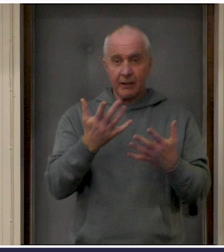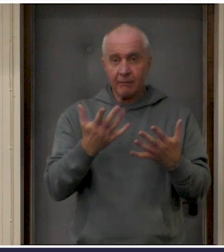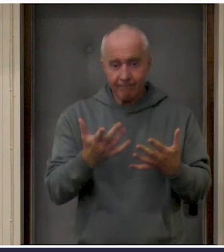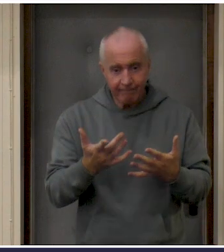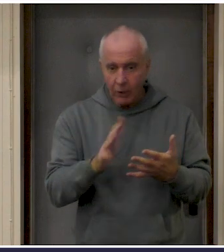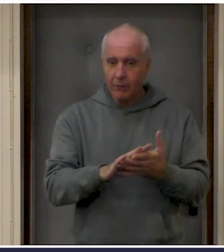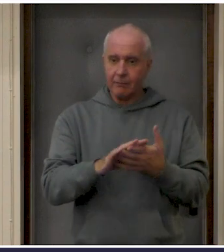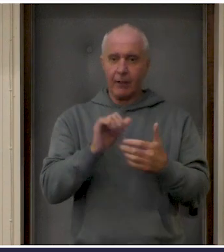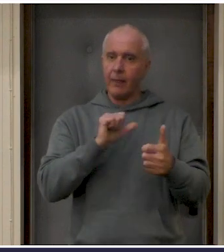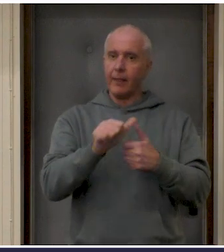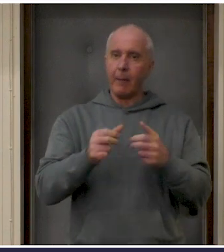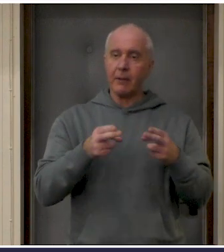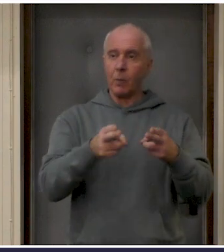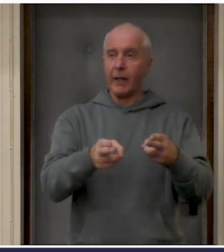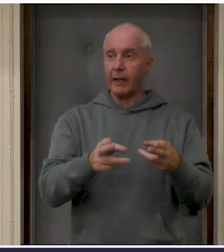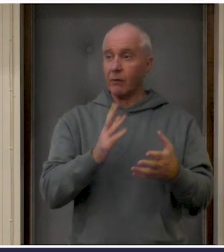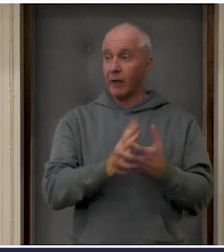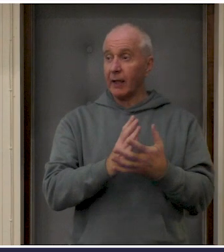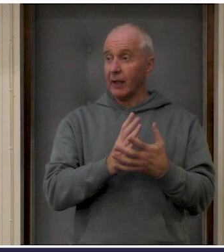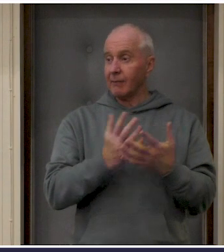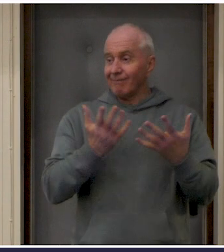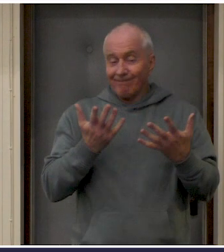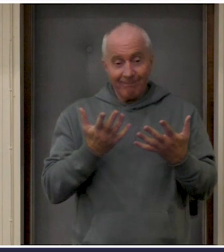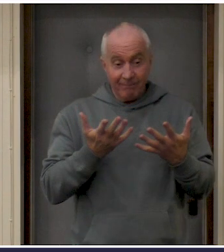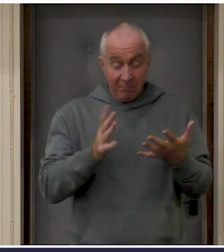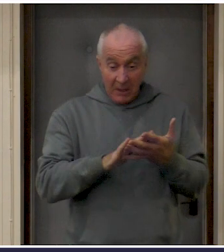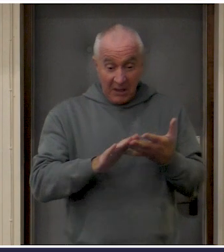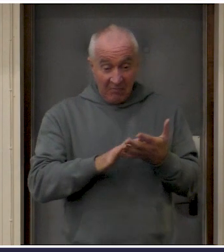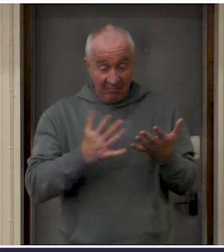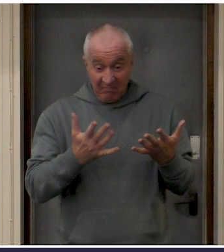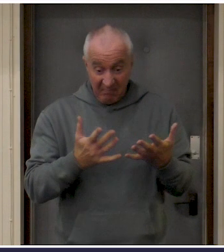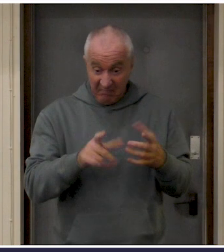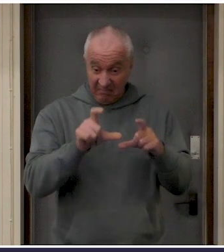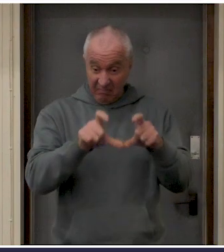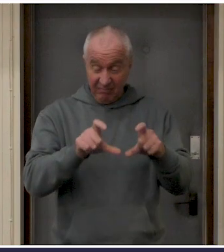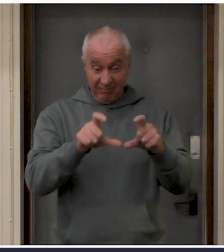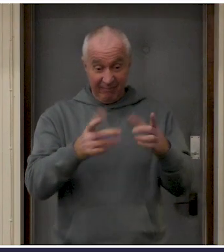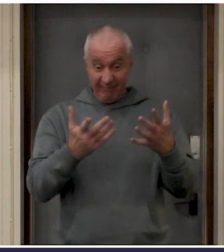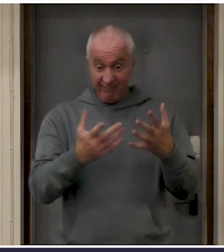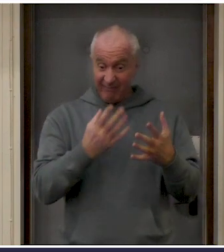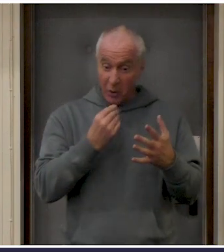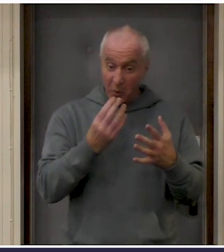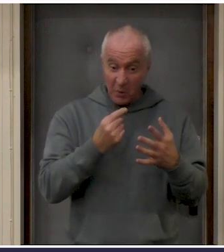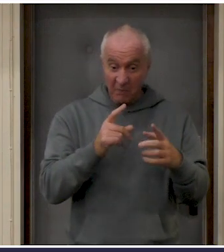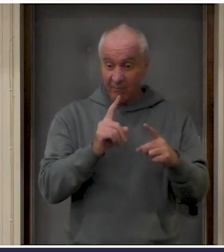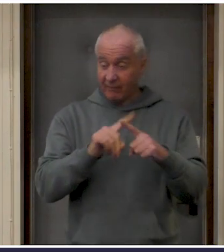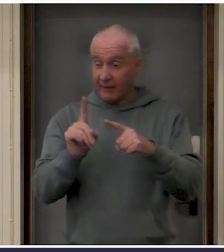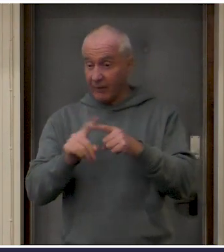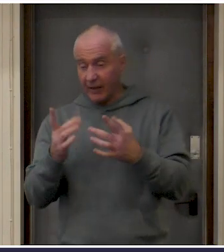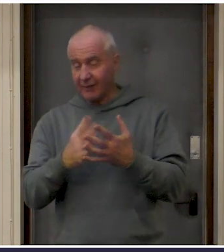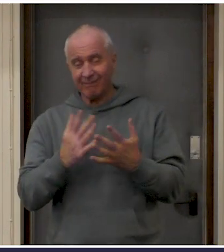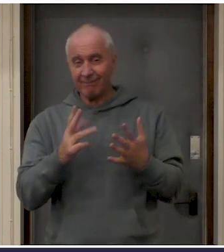doing anything. It's a horrifically inefficient way of doing something. So nuclear had got too big in the